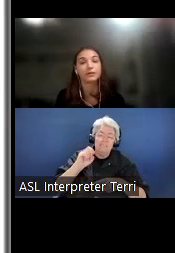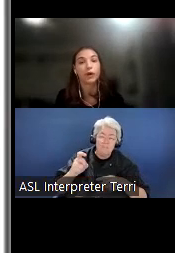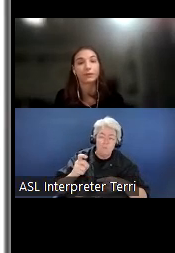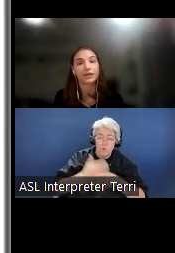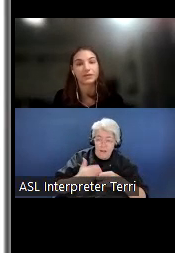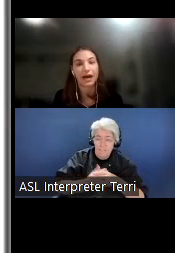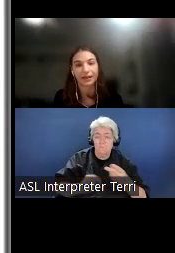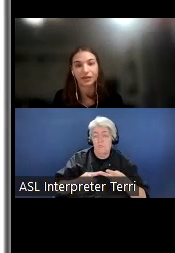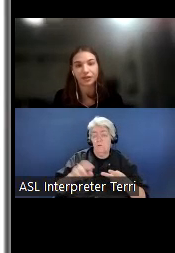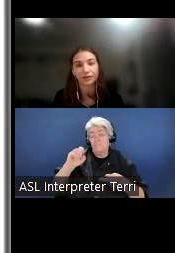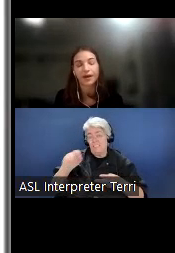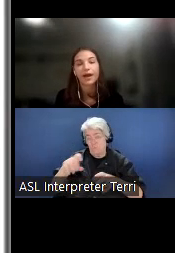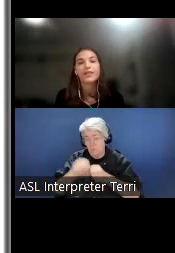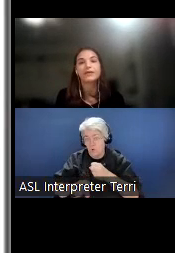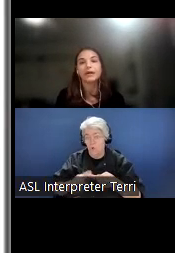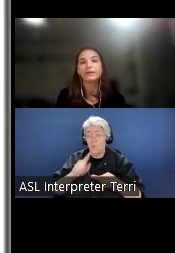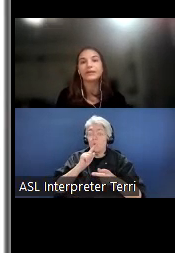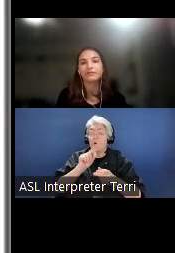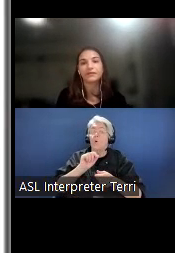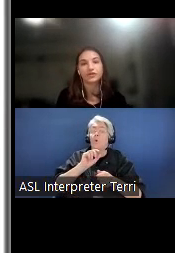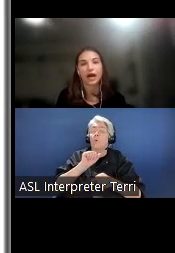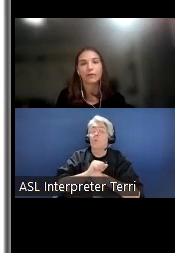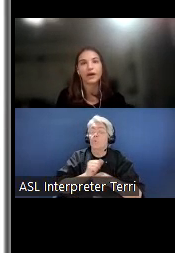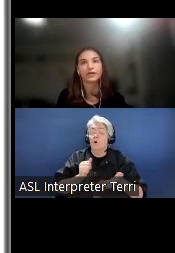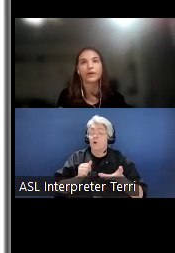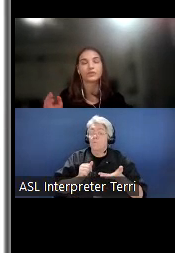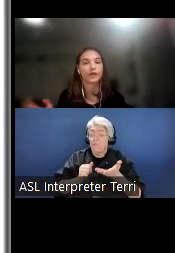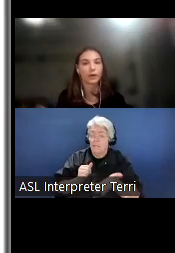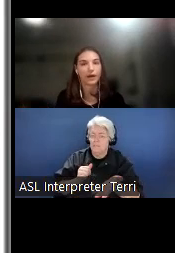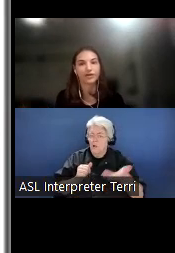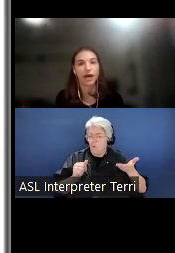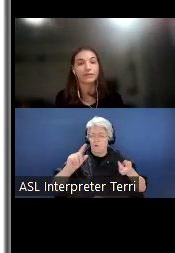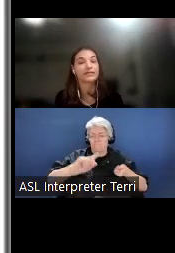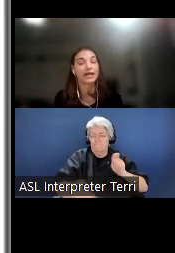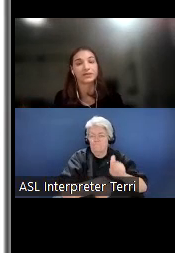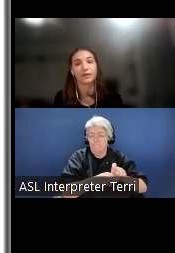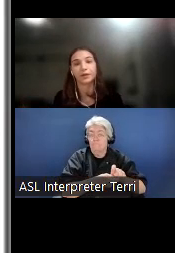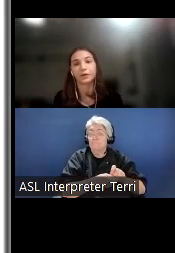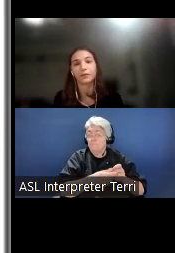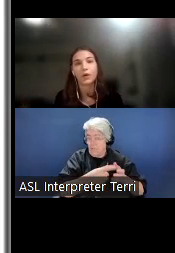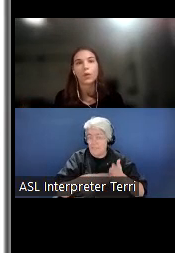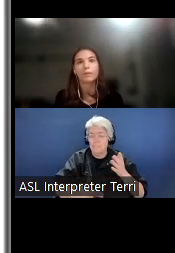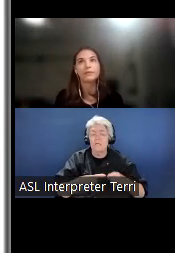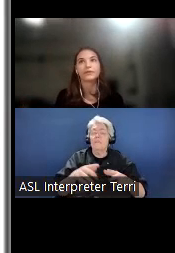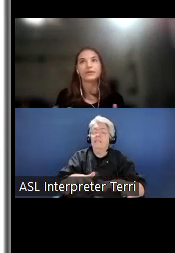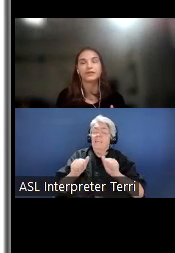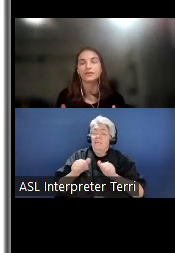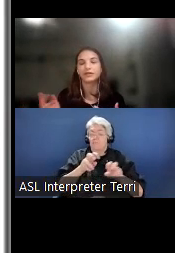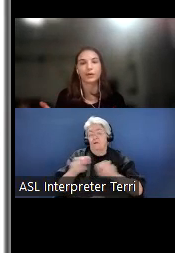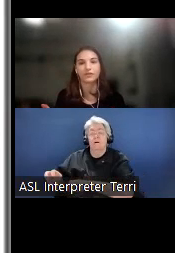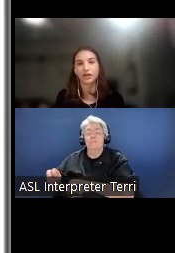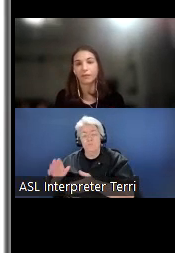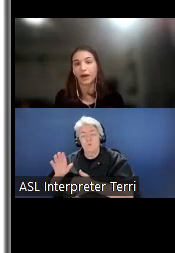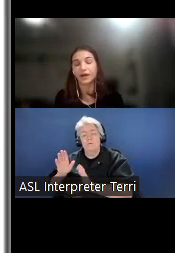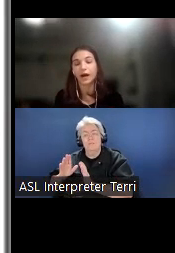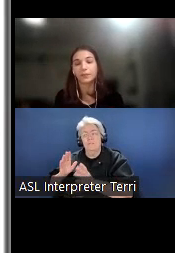or possibly workplace retaliation, they may be leaving the job and going to a lower paying job because that's what's available. Or maybe they're leaving